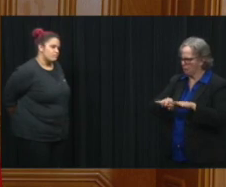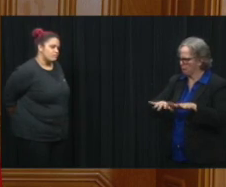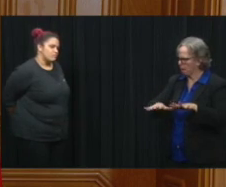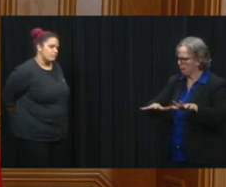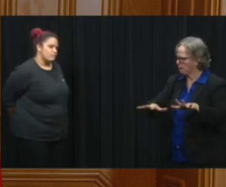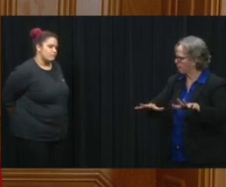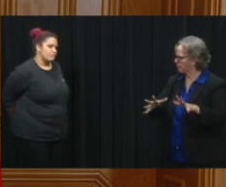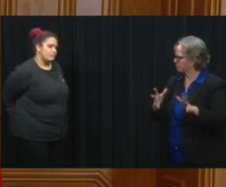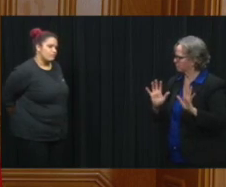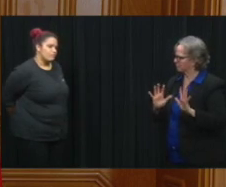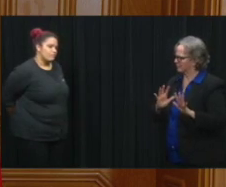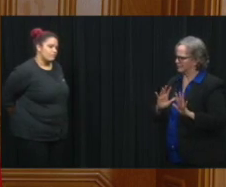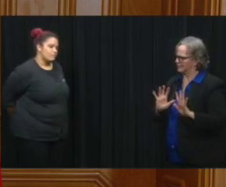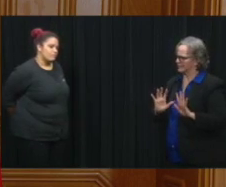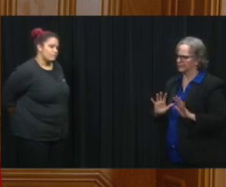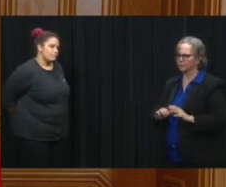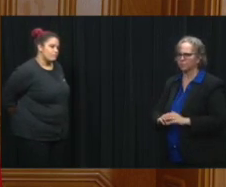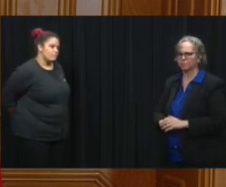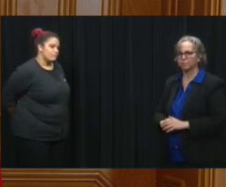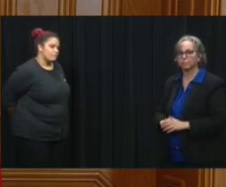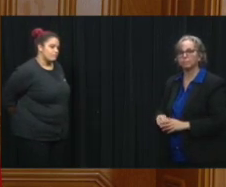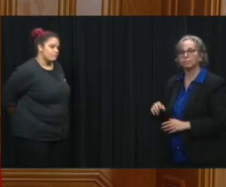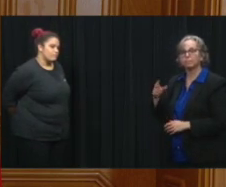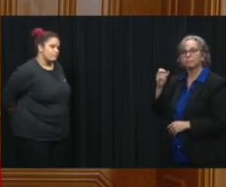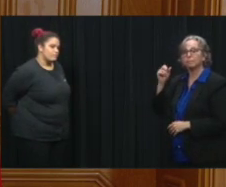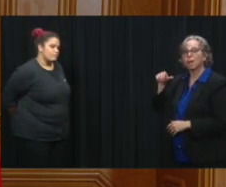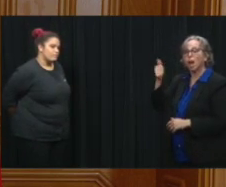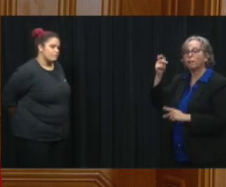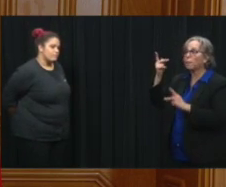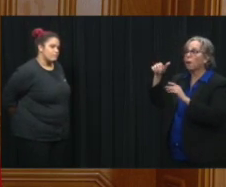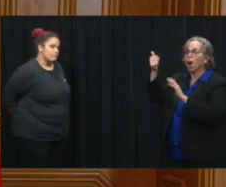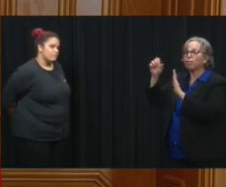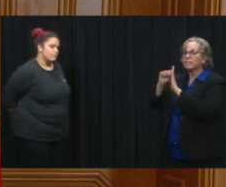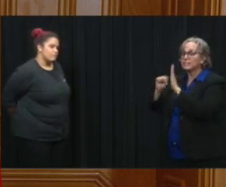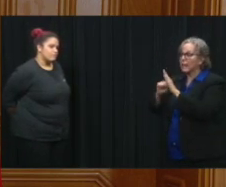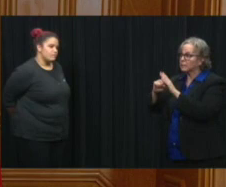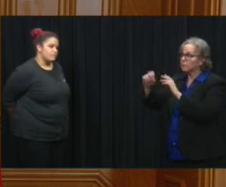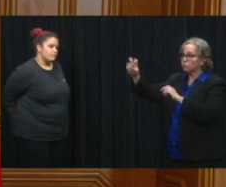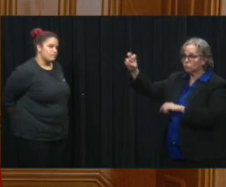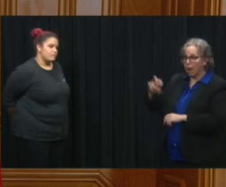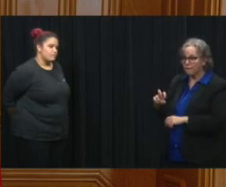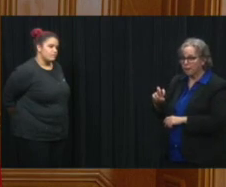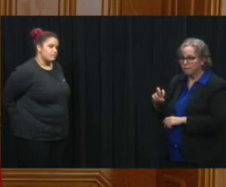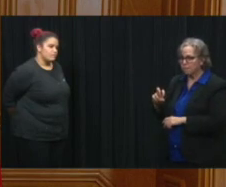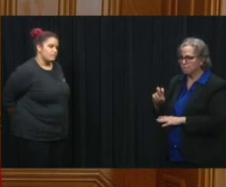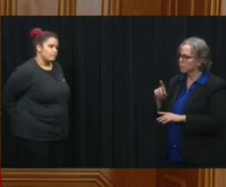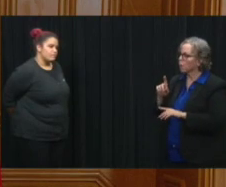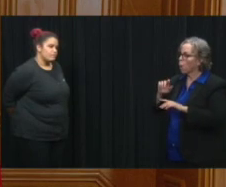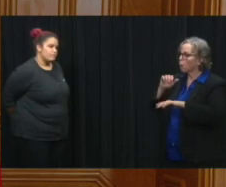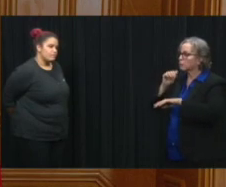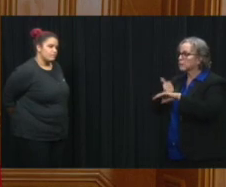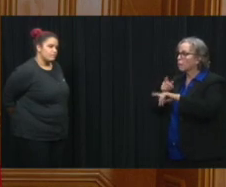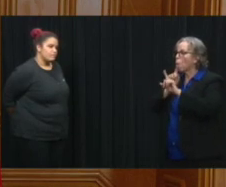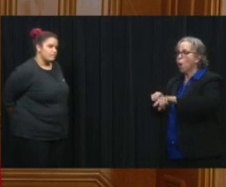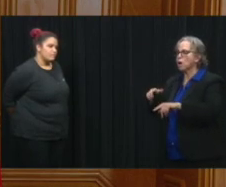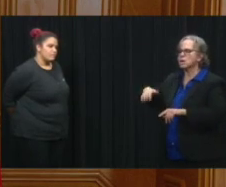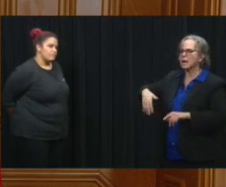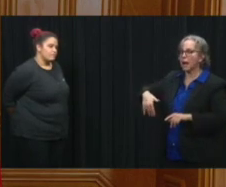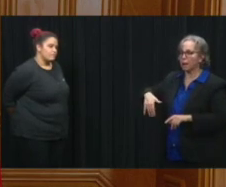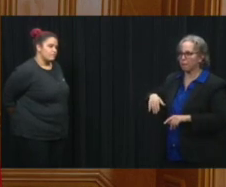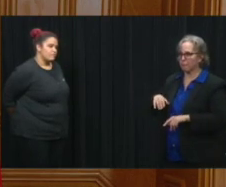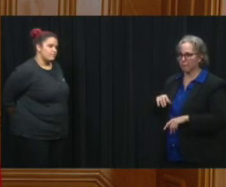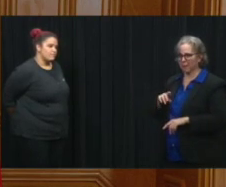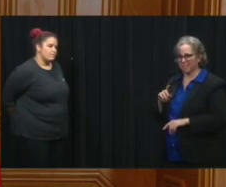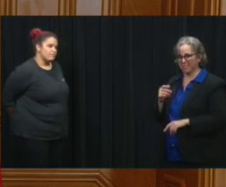into the state, we've not issued an order. But we certainly, someone coming in, let's say who's coming in from Florida,